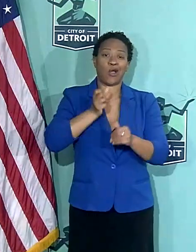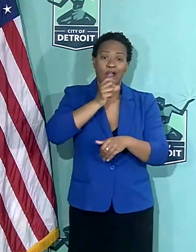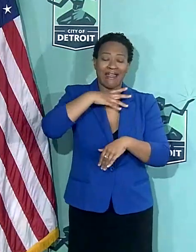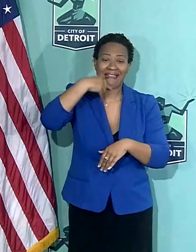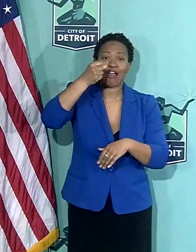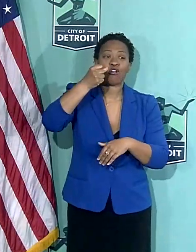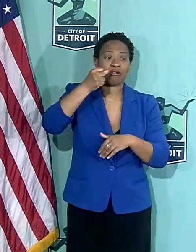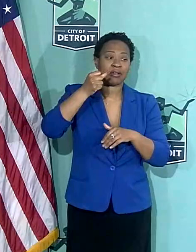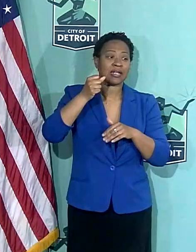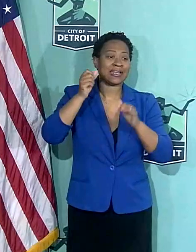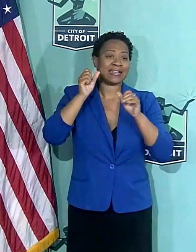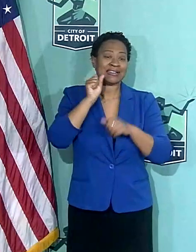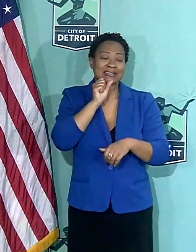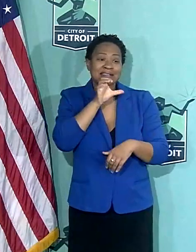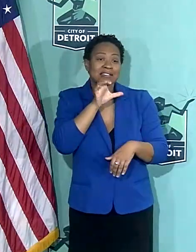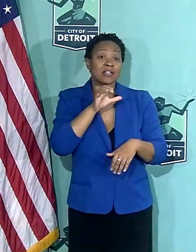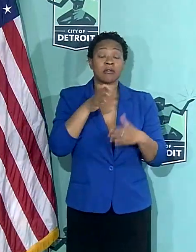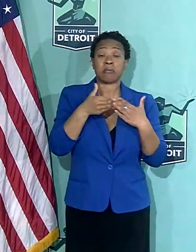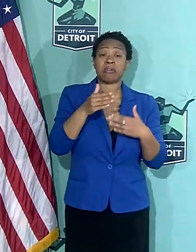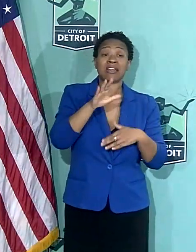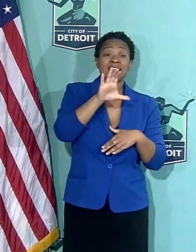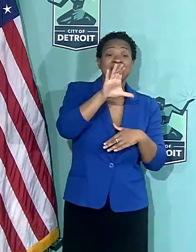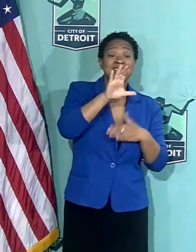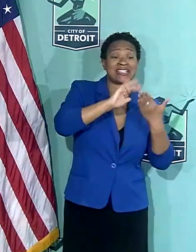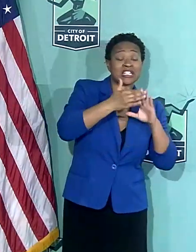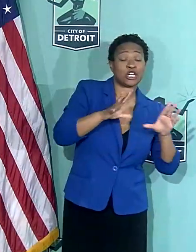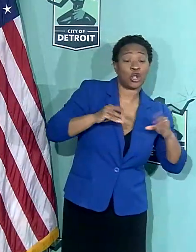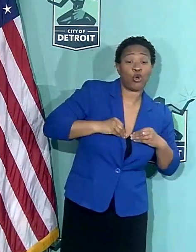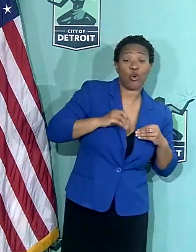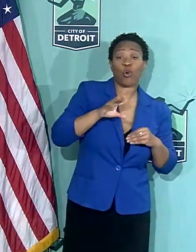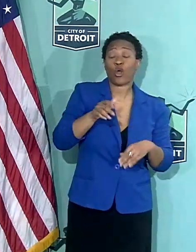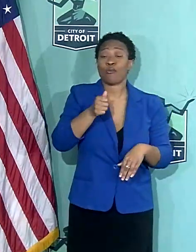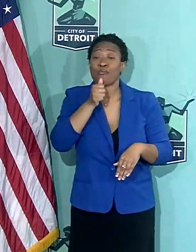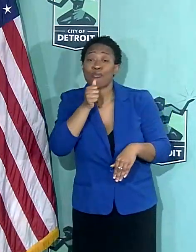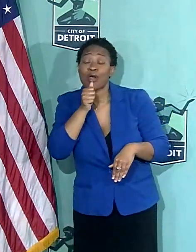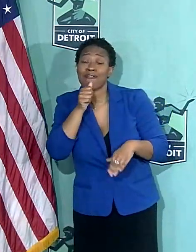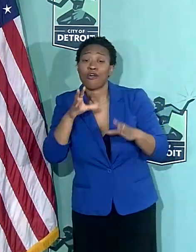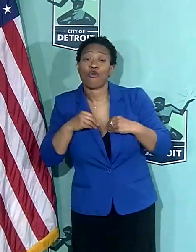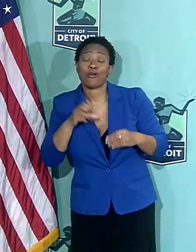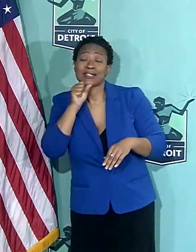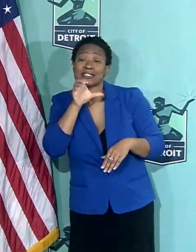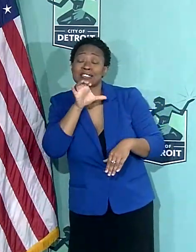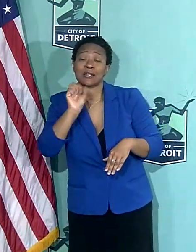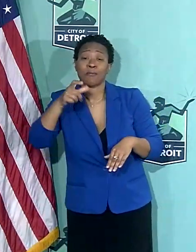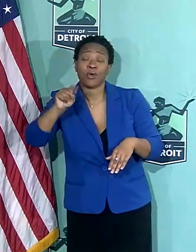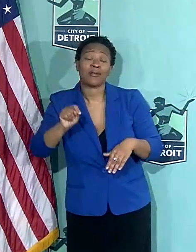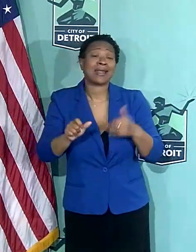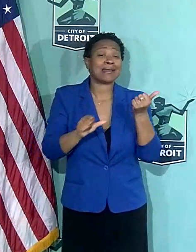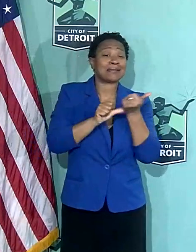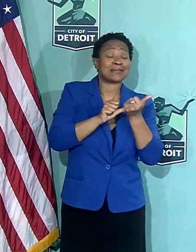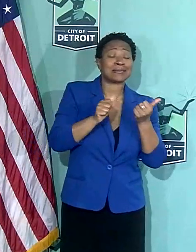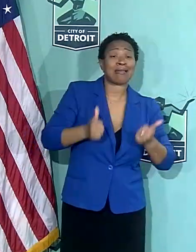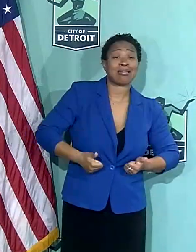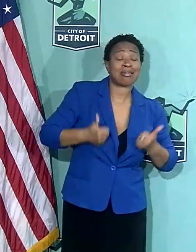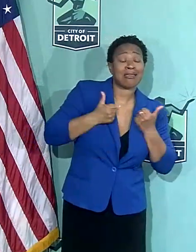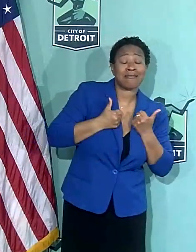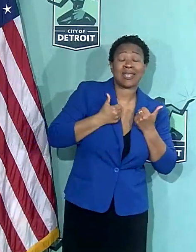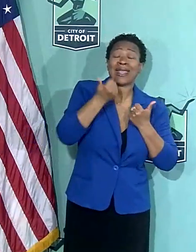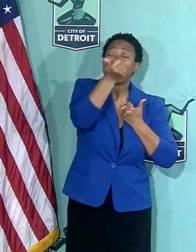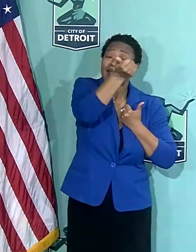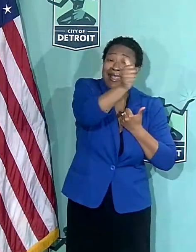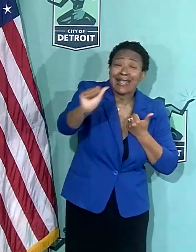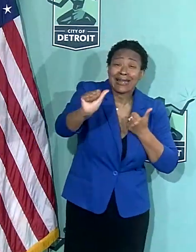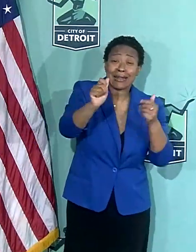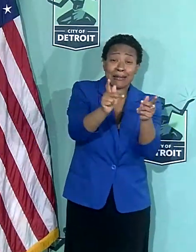So it doesn't matter whether it's a city-owned senior center, a privately owned senior center, an assisted living facility, any